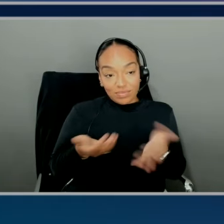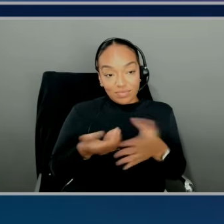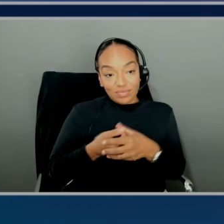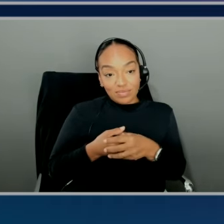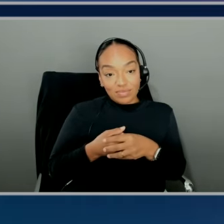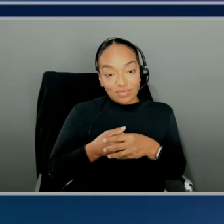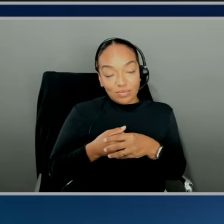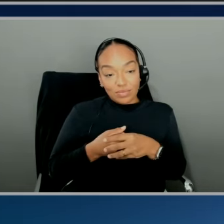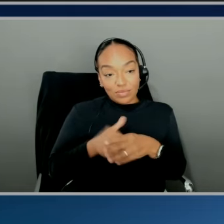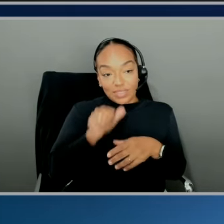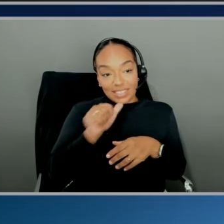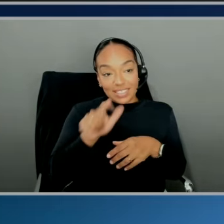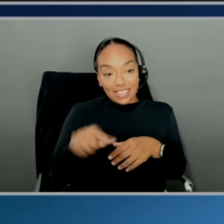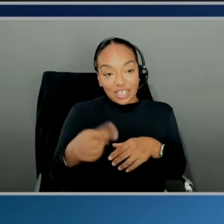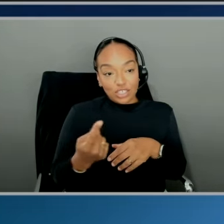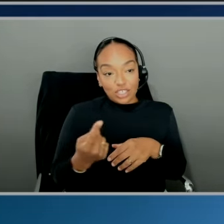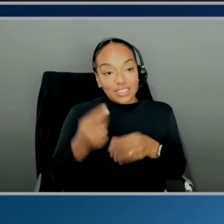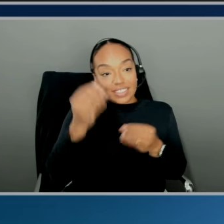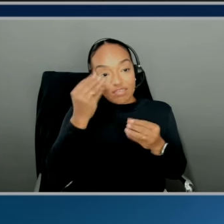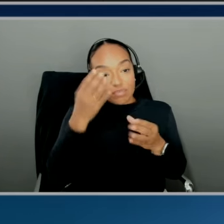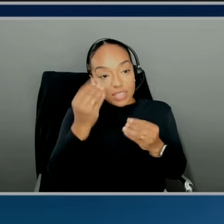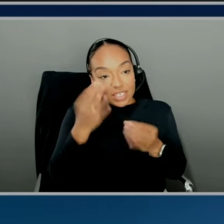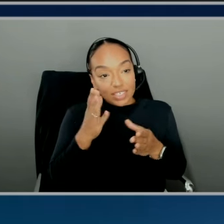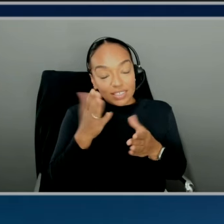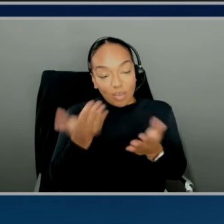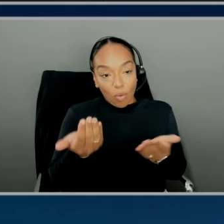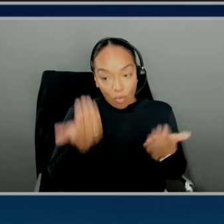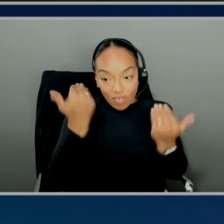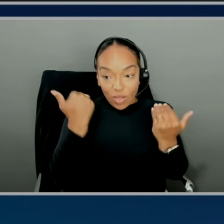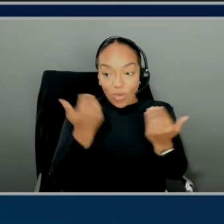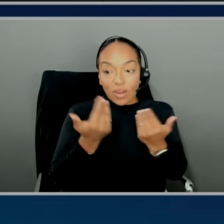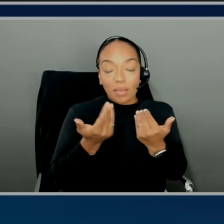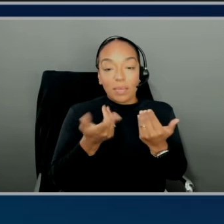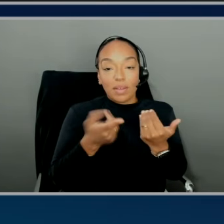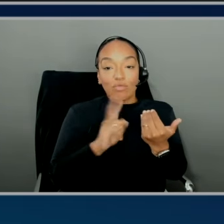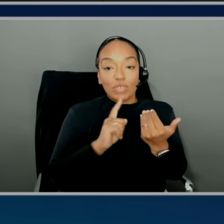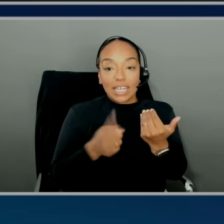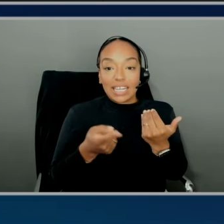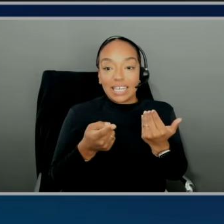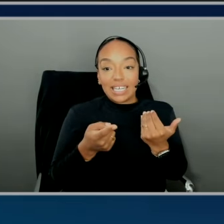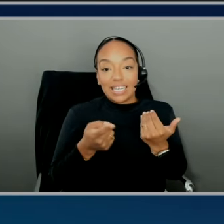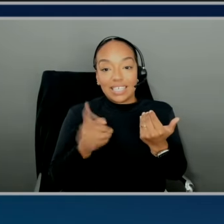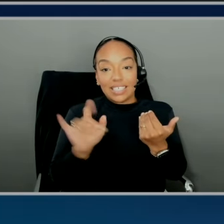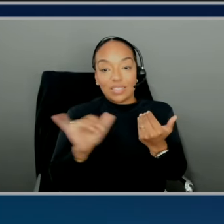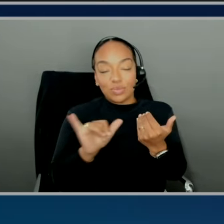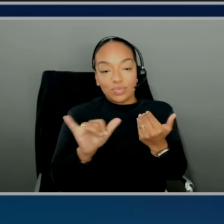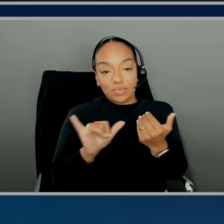it's not just information overload. It's also a lot of